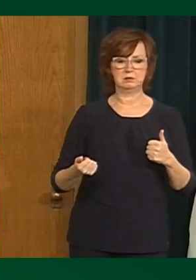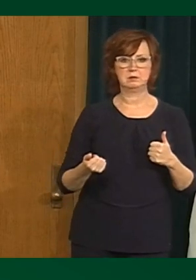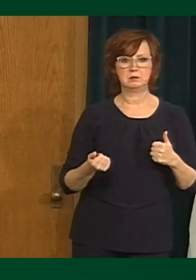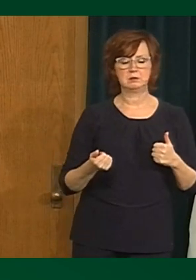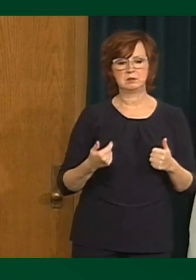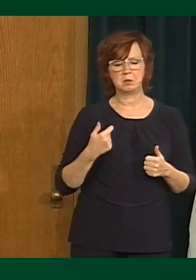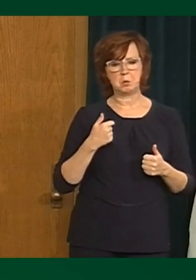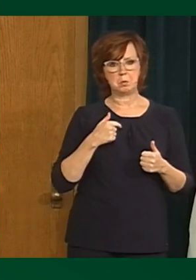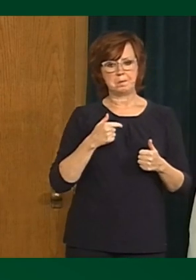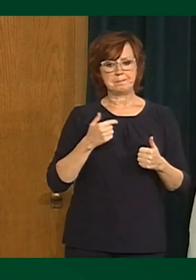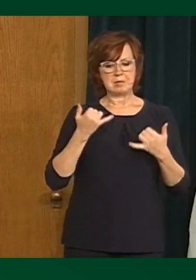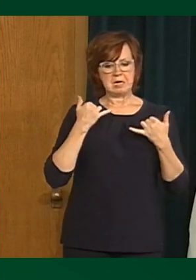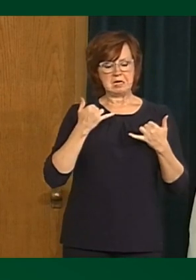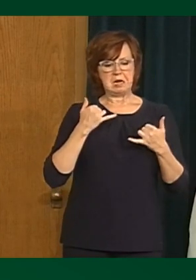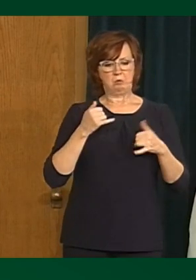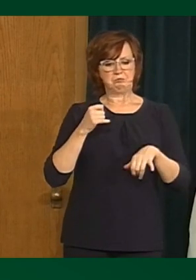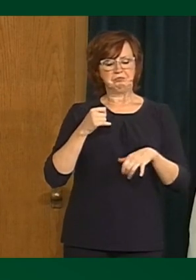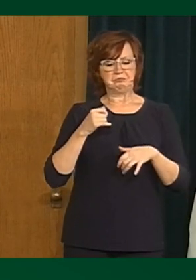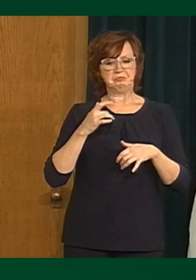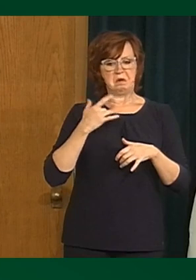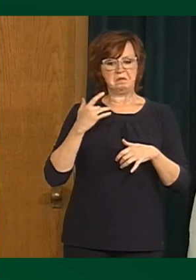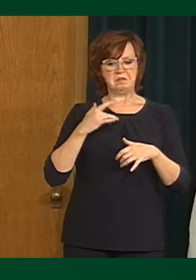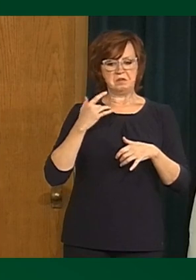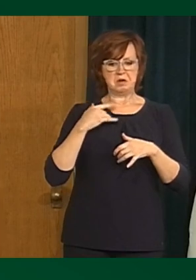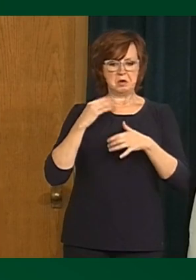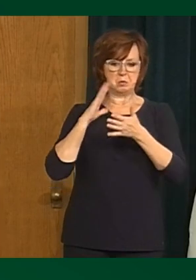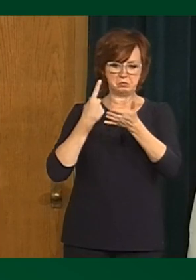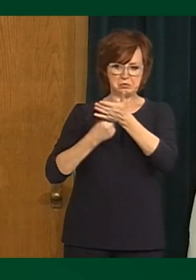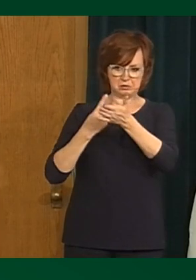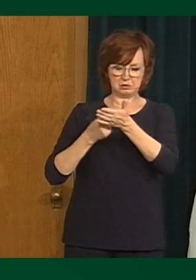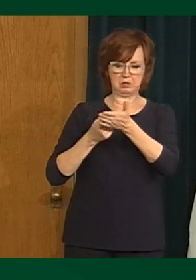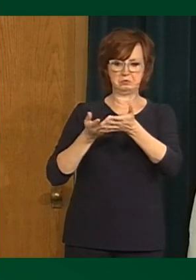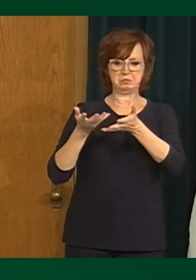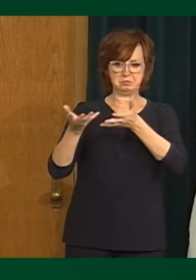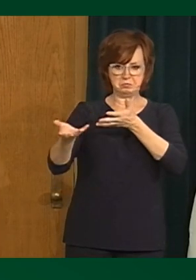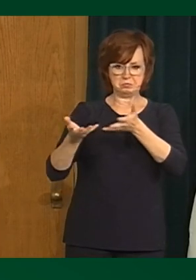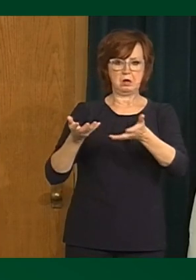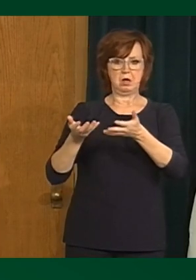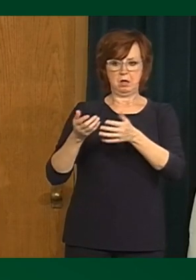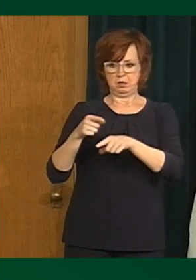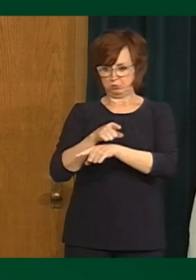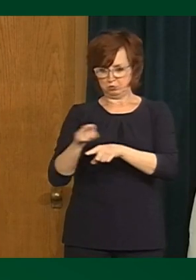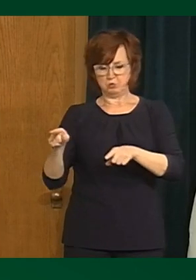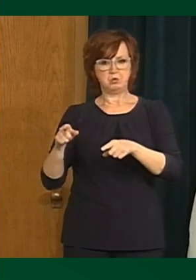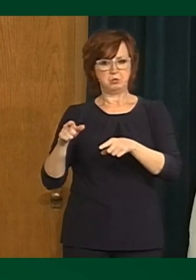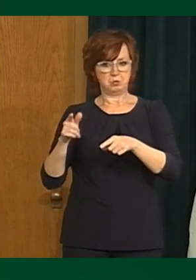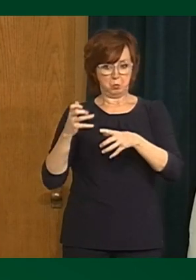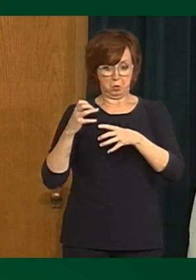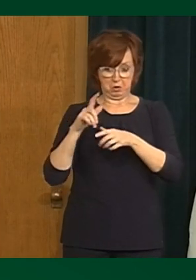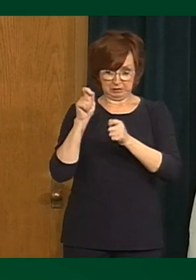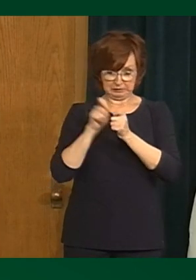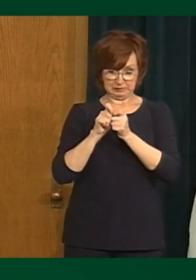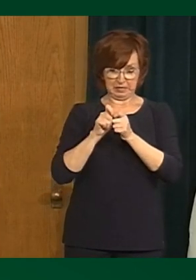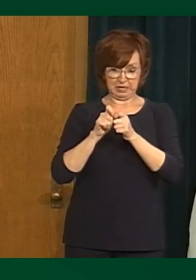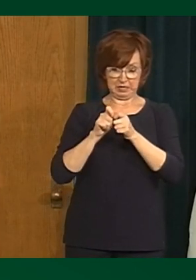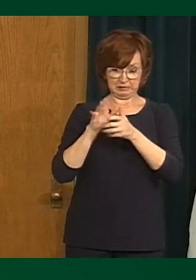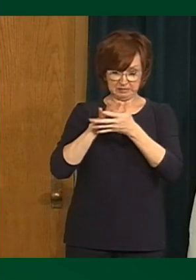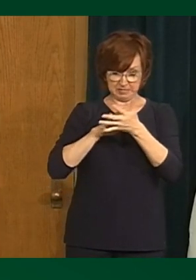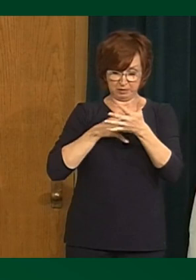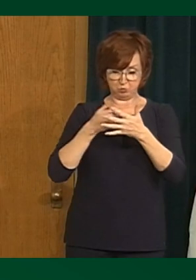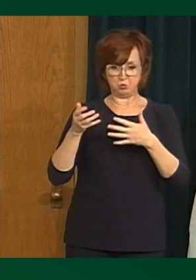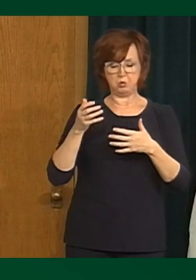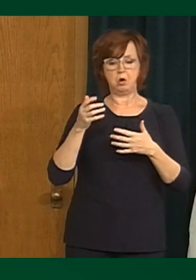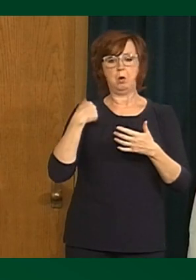is to start to rough out a target date, if you will, so that these businesses will have a date that they can start to plan